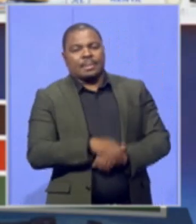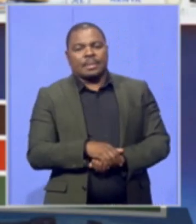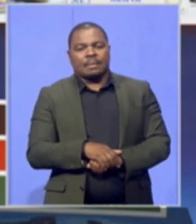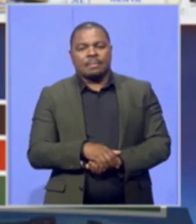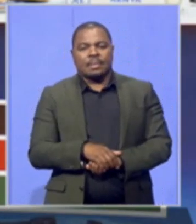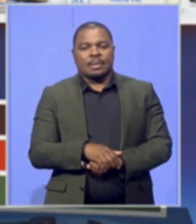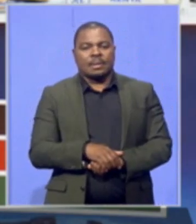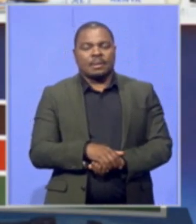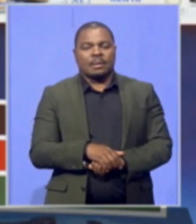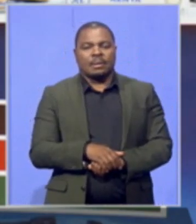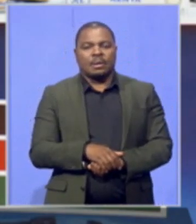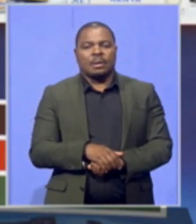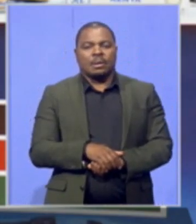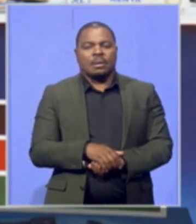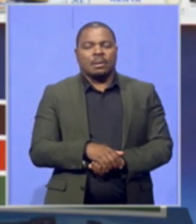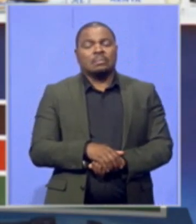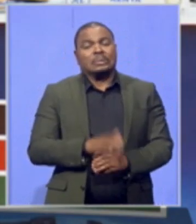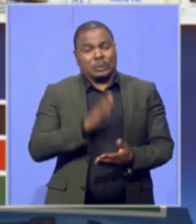Undoubtedly,